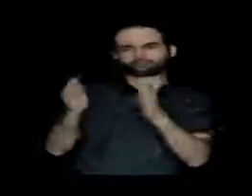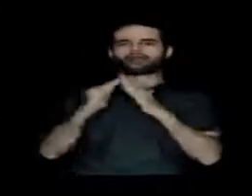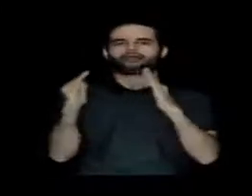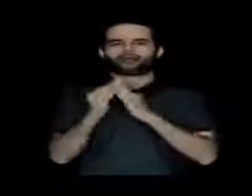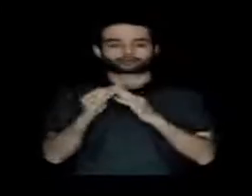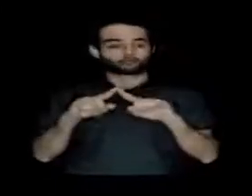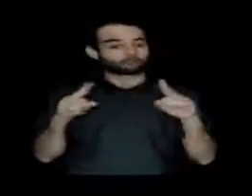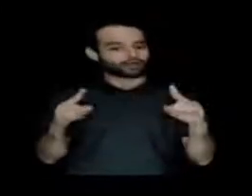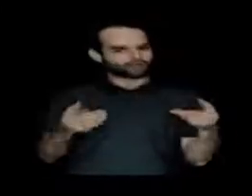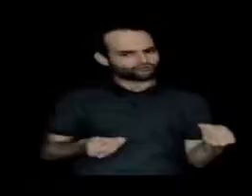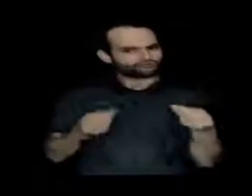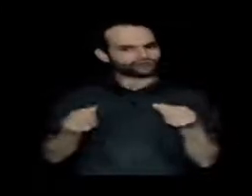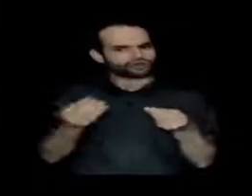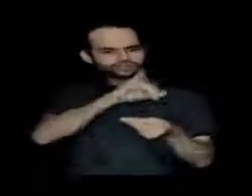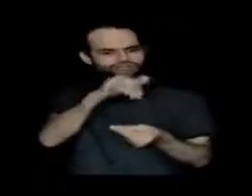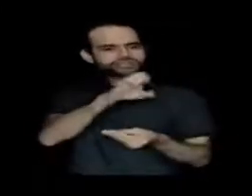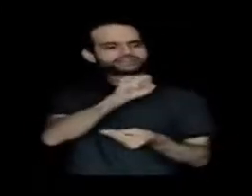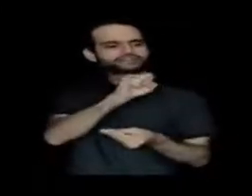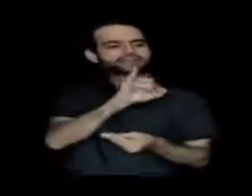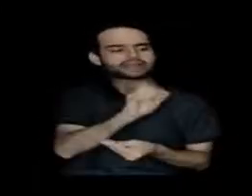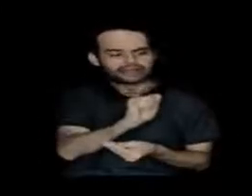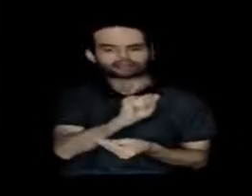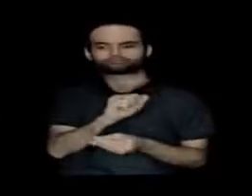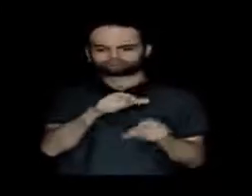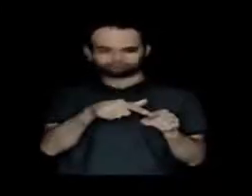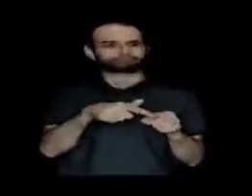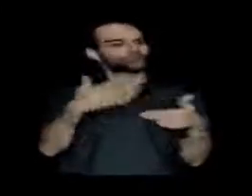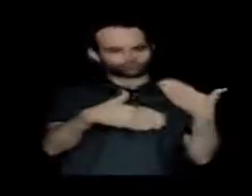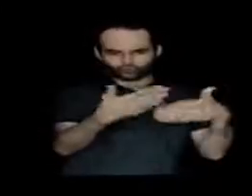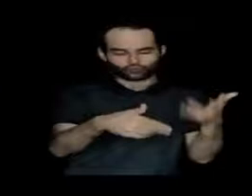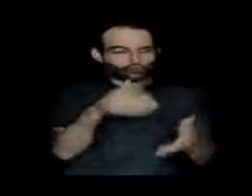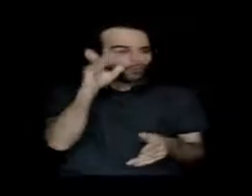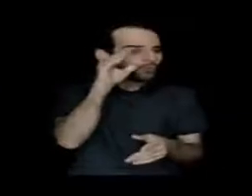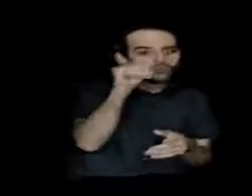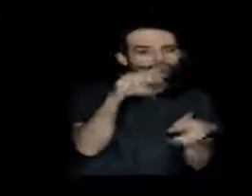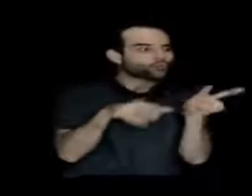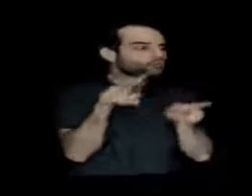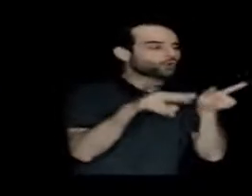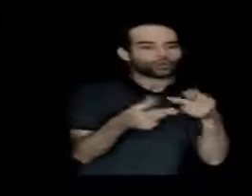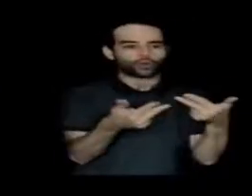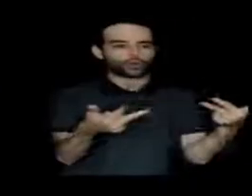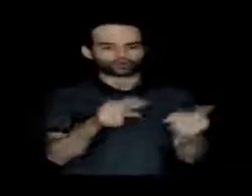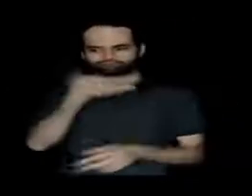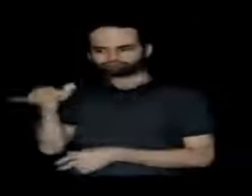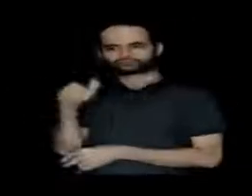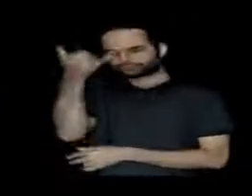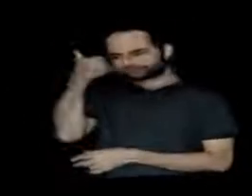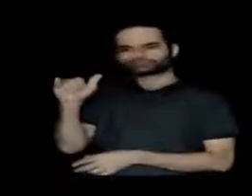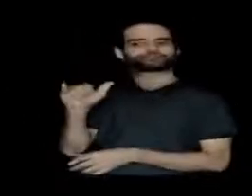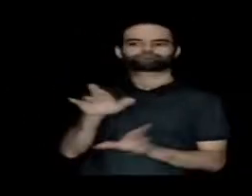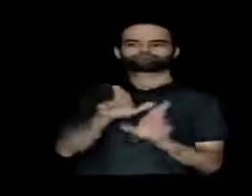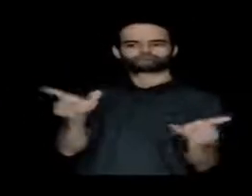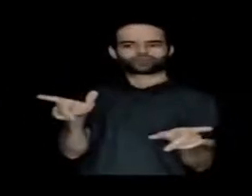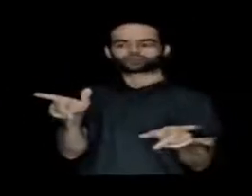be detected. So we moved from Itabuna and we went to live in Salvador, looking for